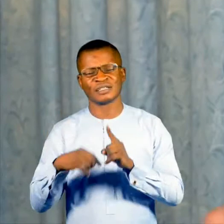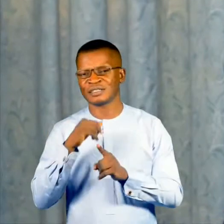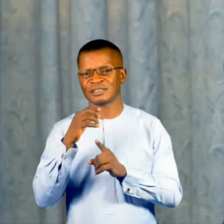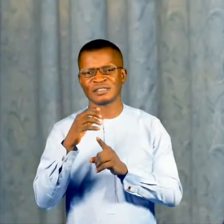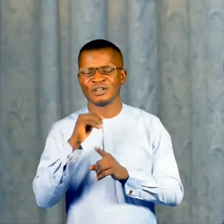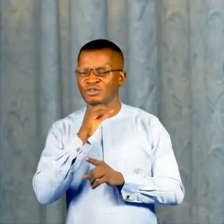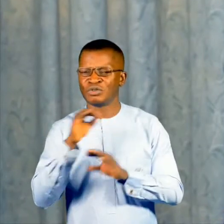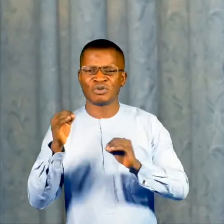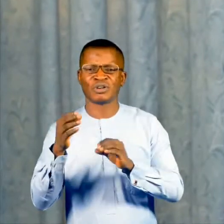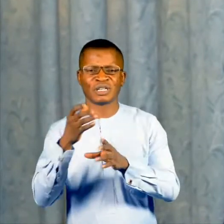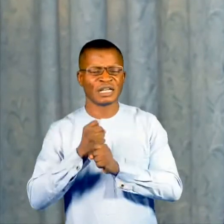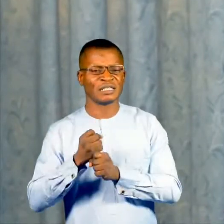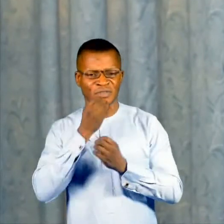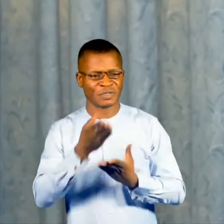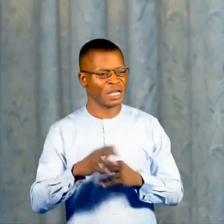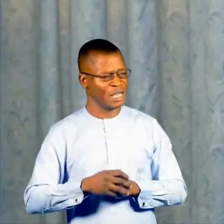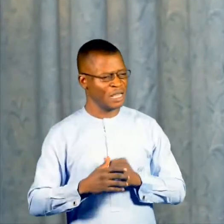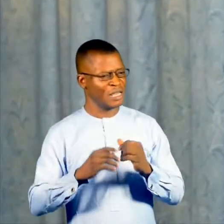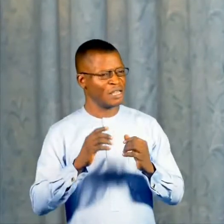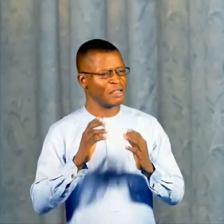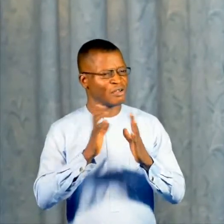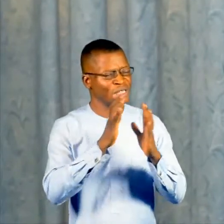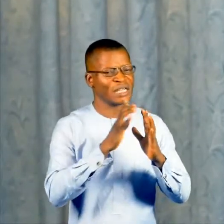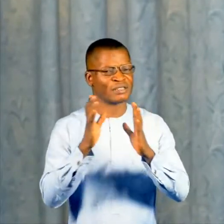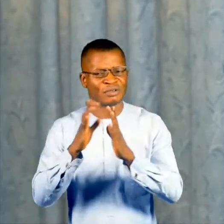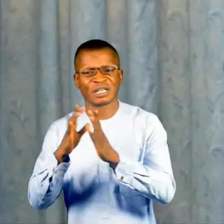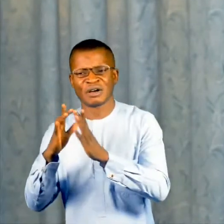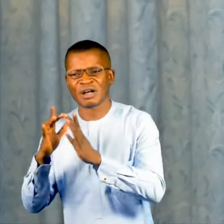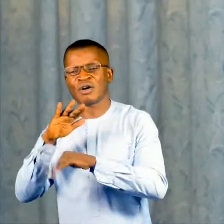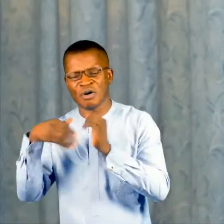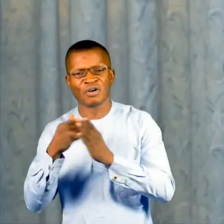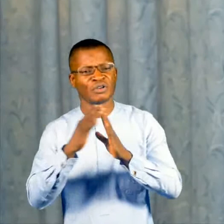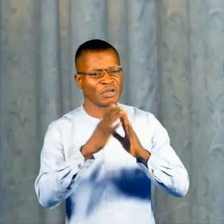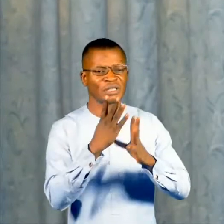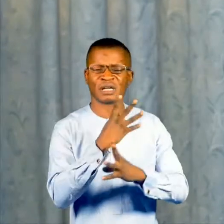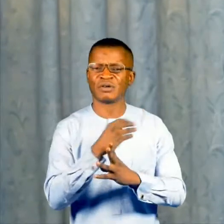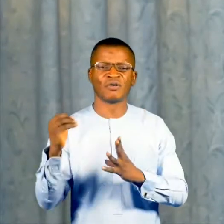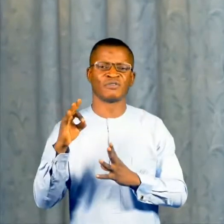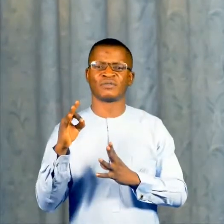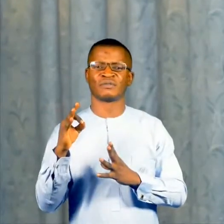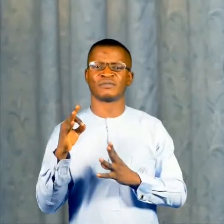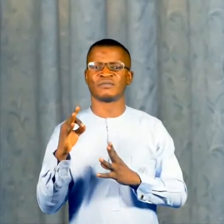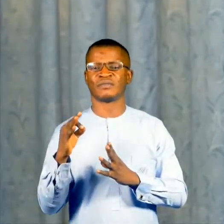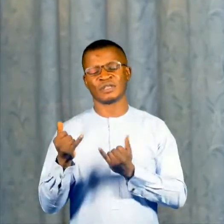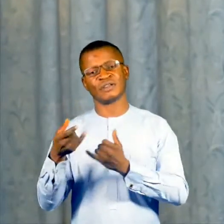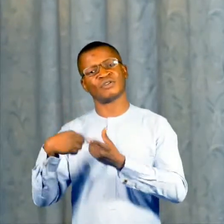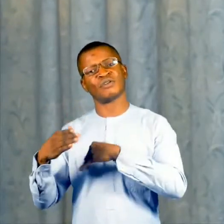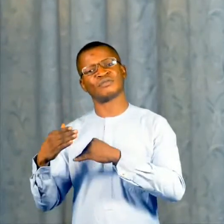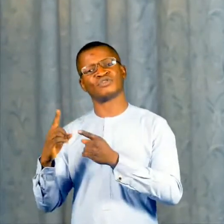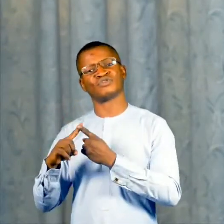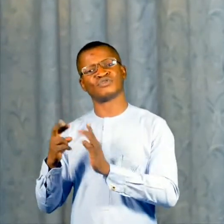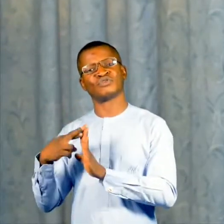they could no longer get information. They went to this woman, the woman could not say anything anymore. And the woman was even trying to fight